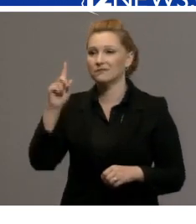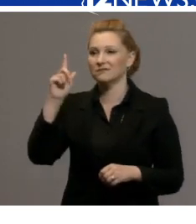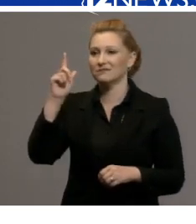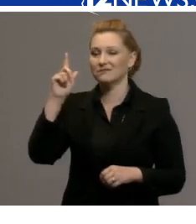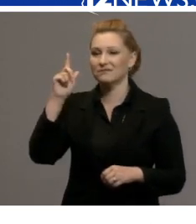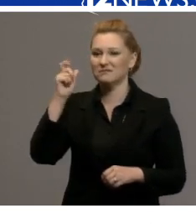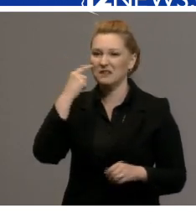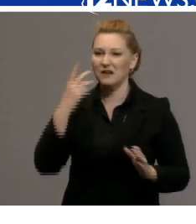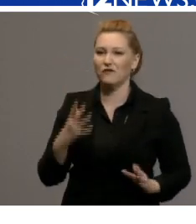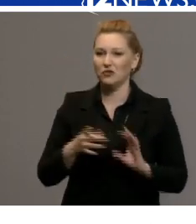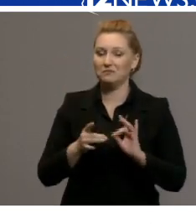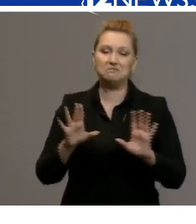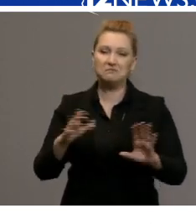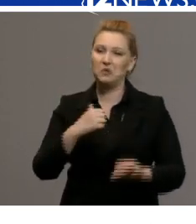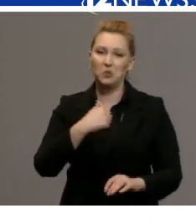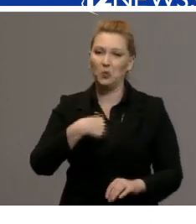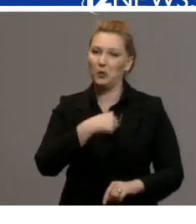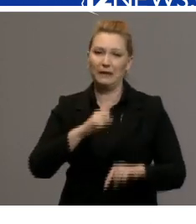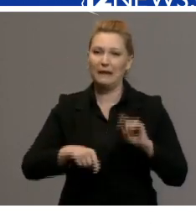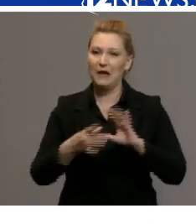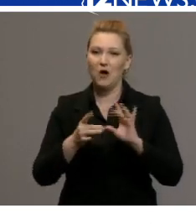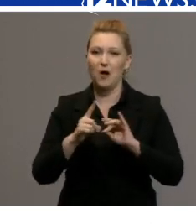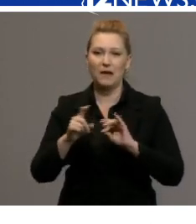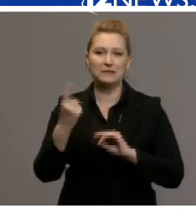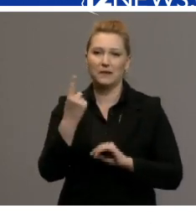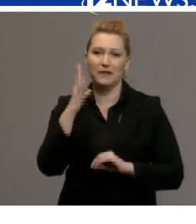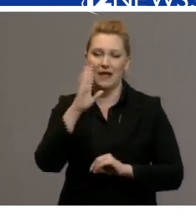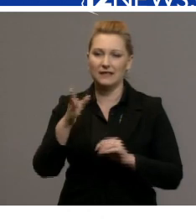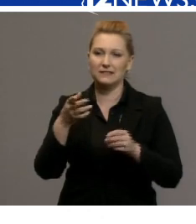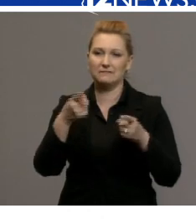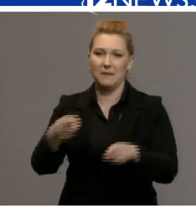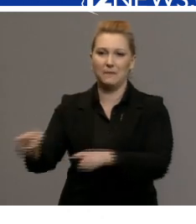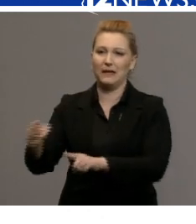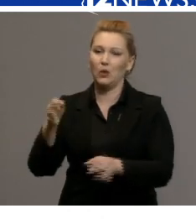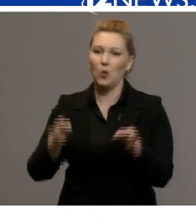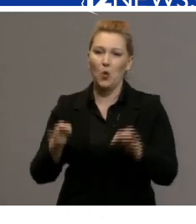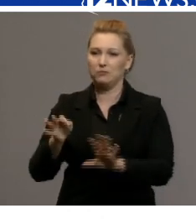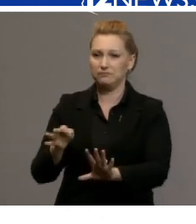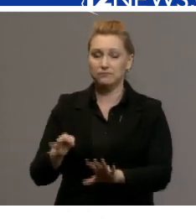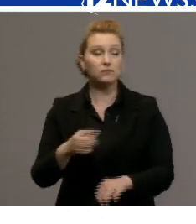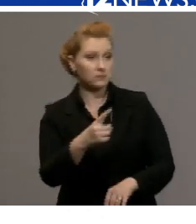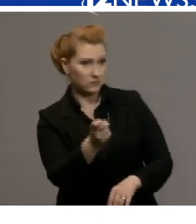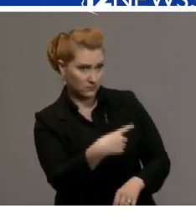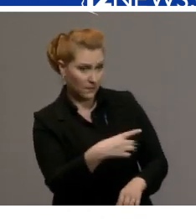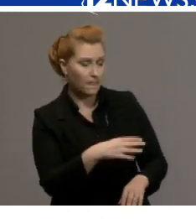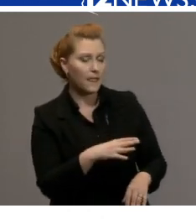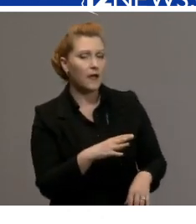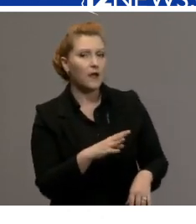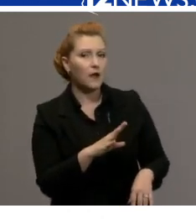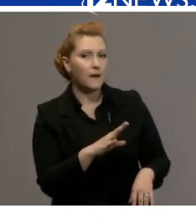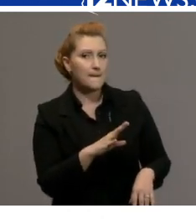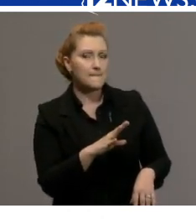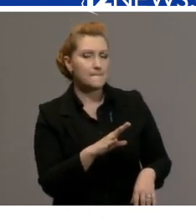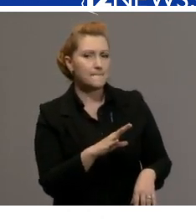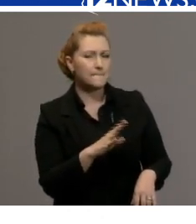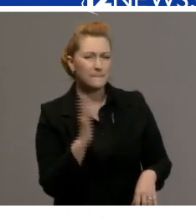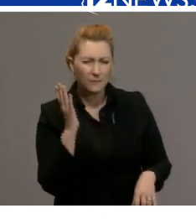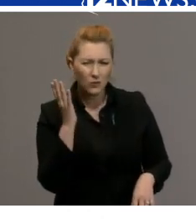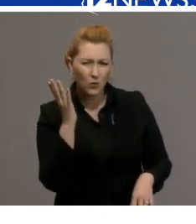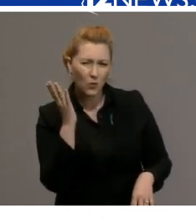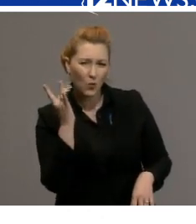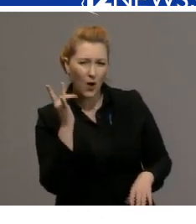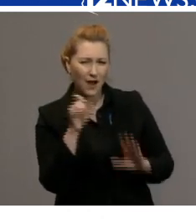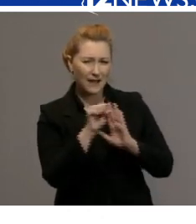court. Okay, then can I ask one other question for you? Real quick. Why is the state hiring